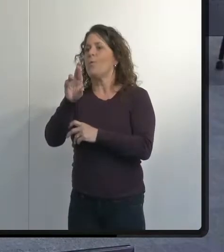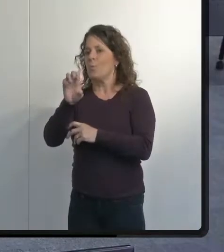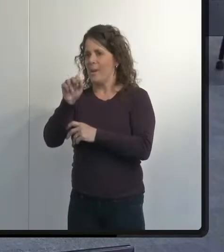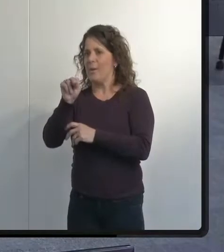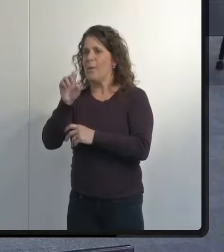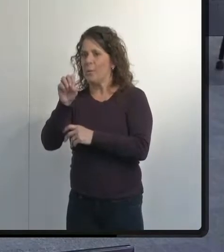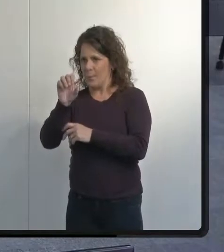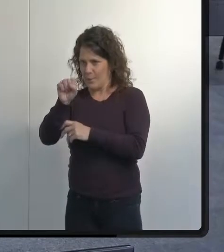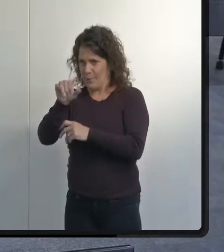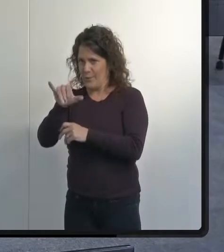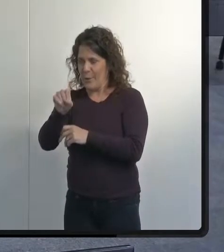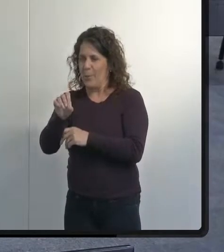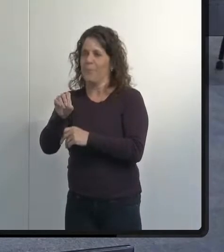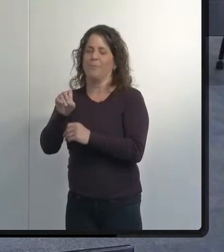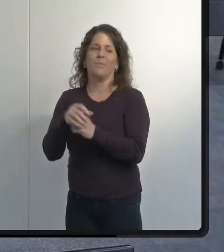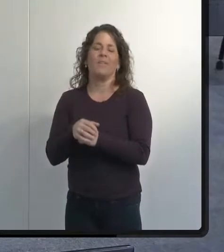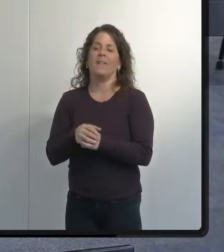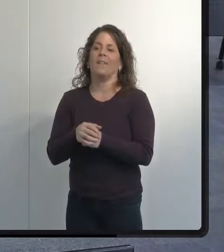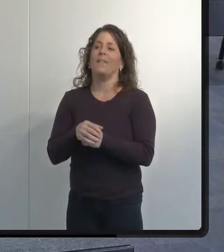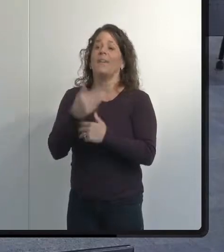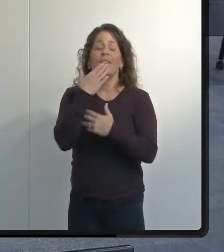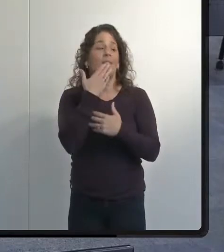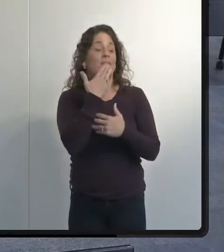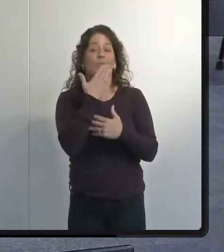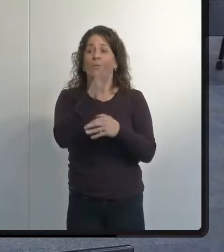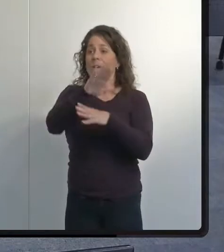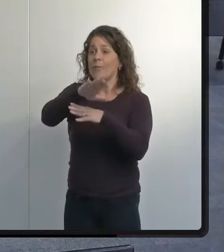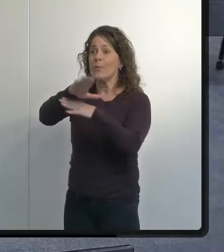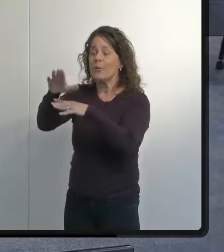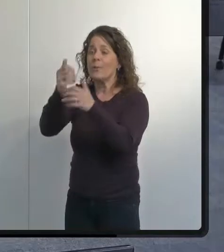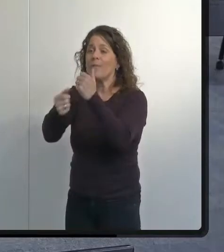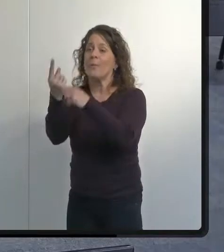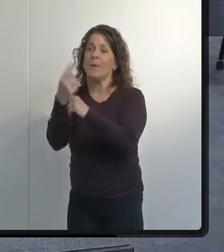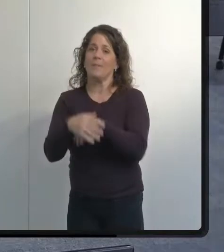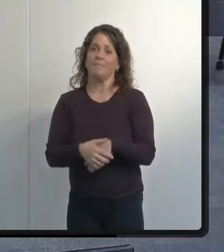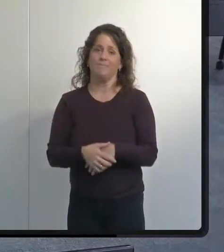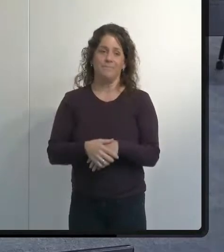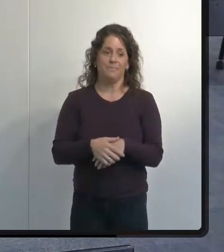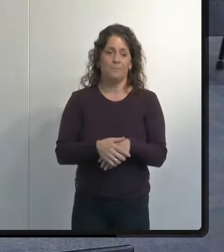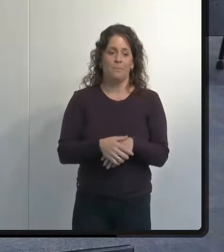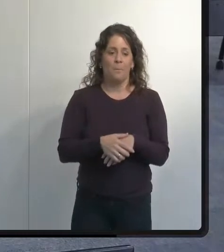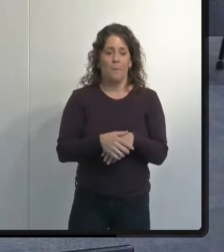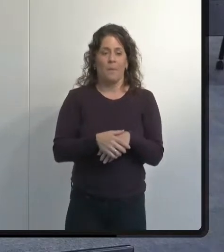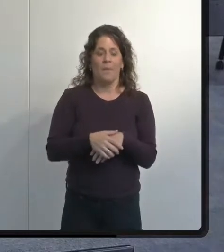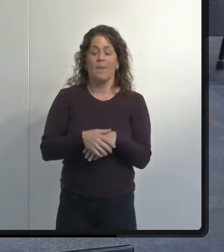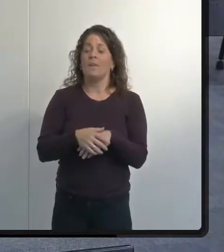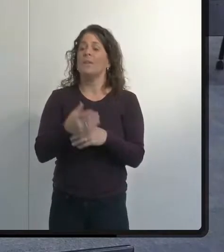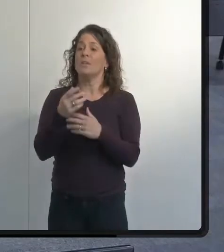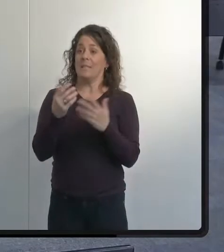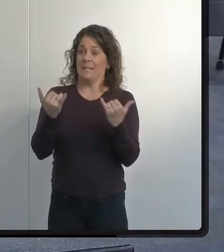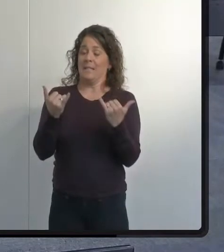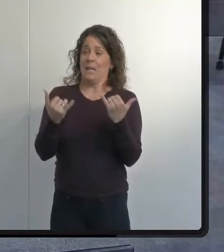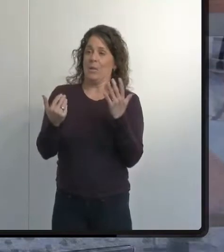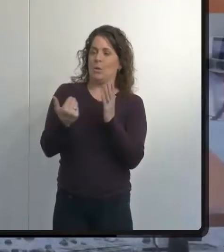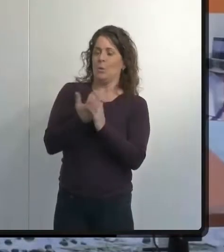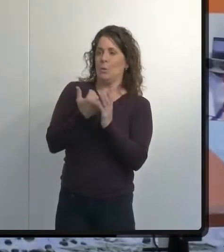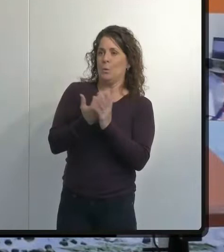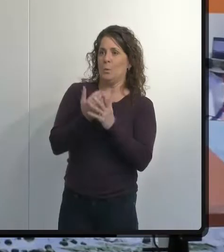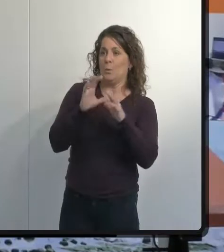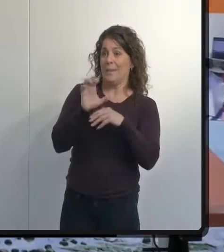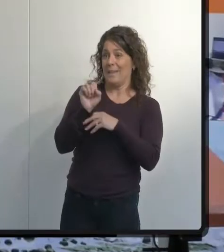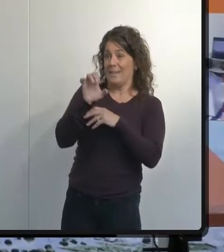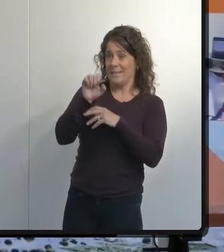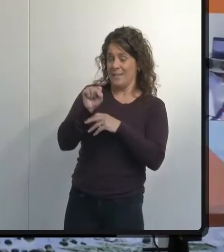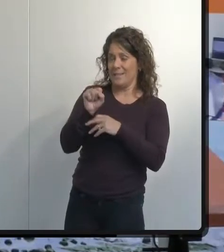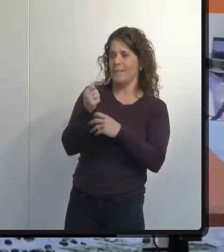Thank you, Supervisor Hart. Good afternoon, everyone. Today, we are reporting 19 new cases in Santa Barbara